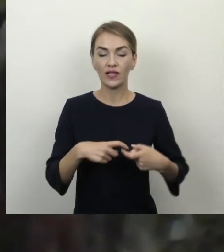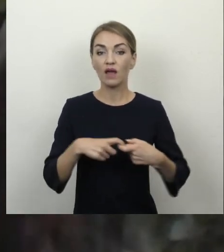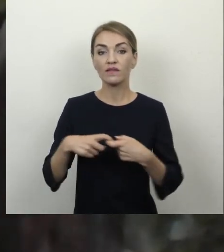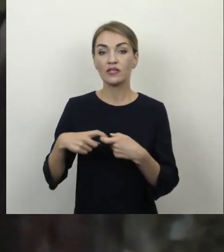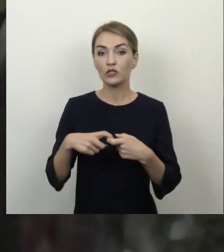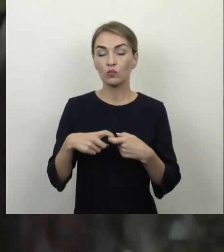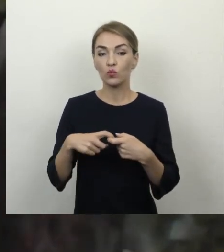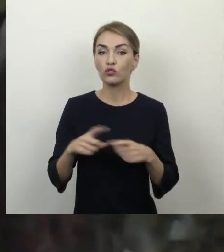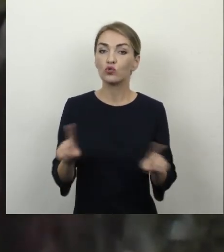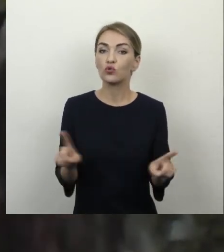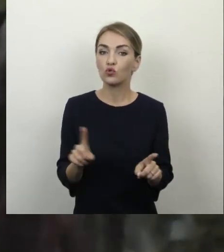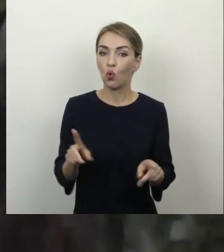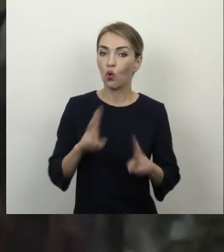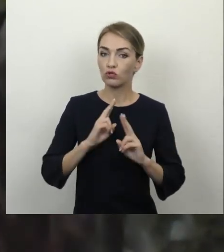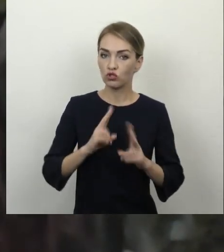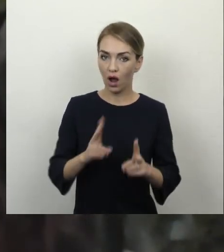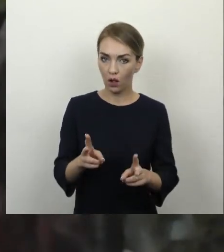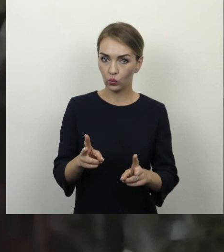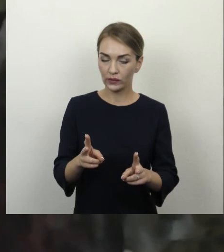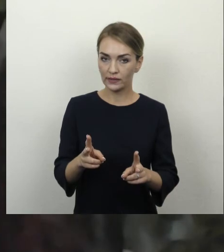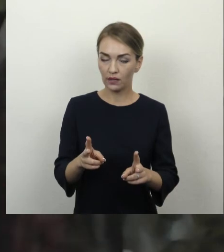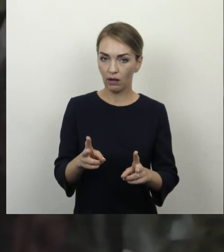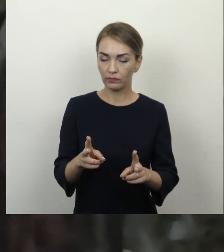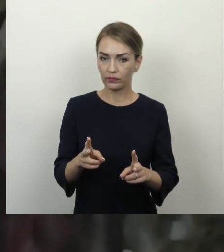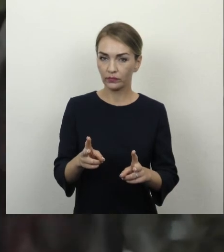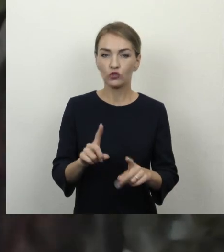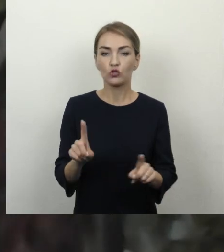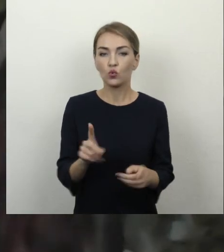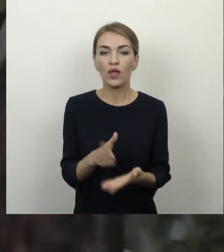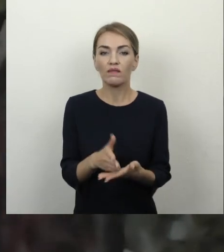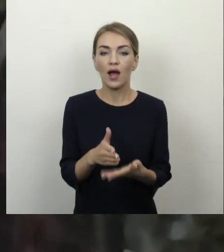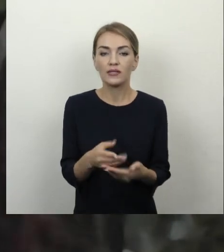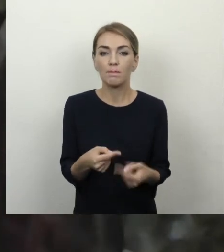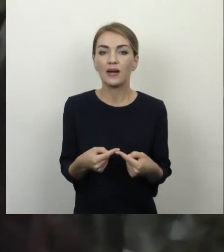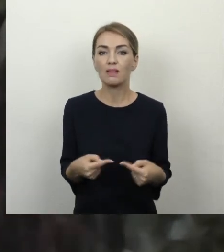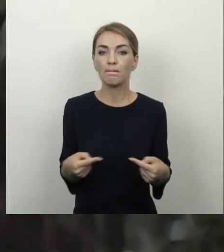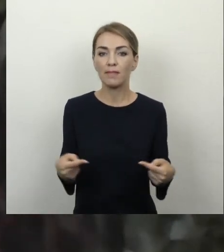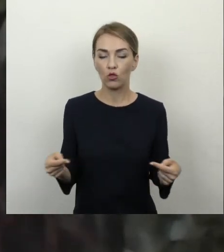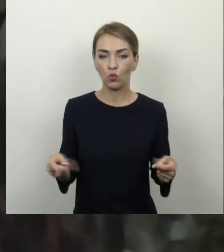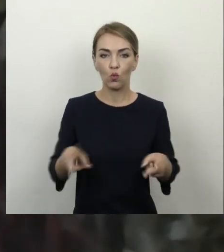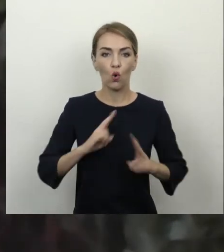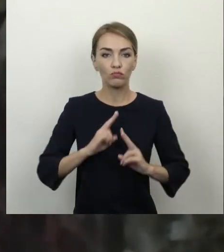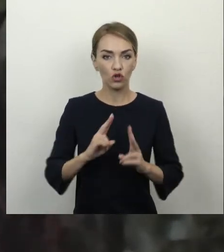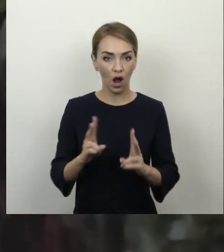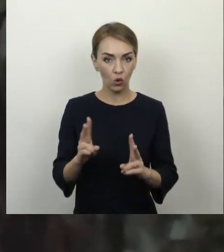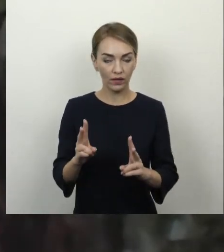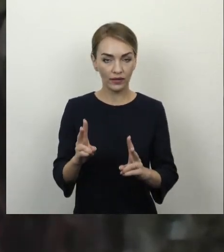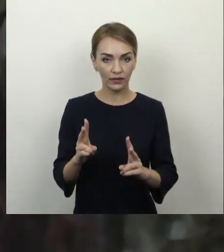opponents. Depending on the subject of the appeal,